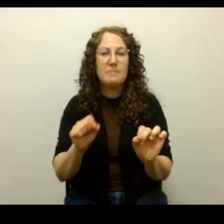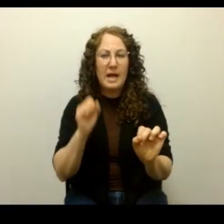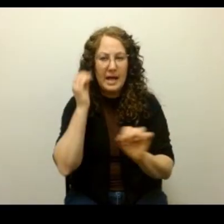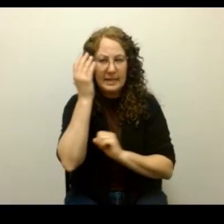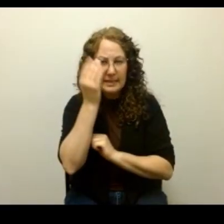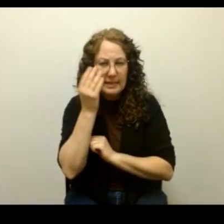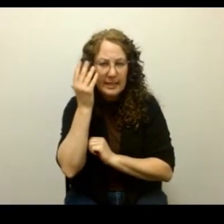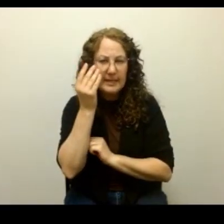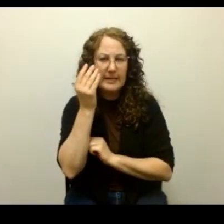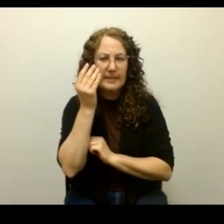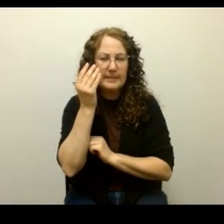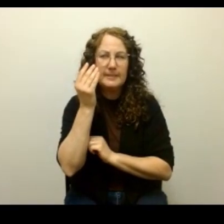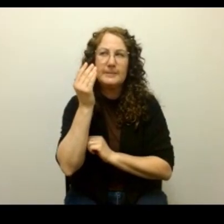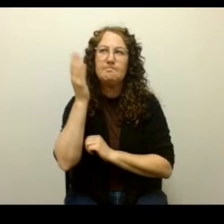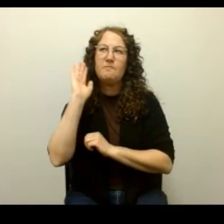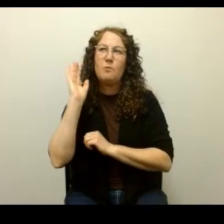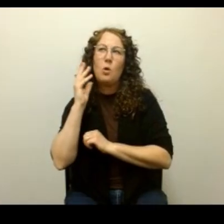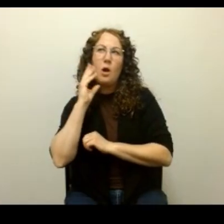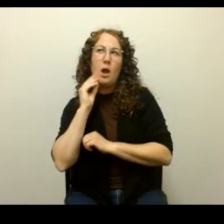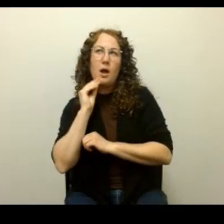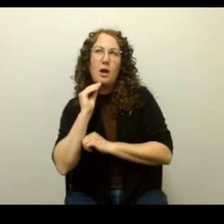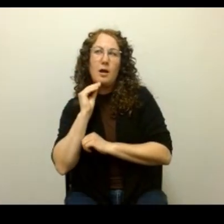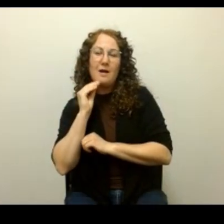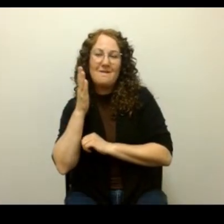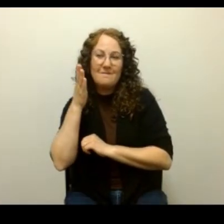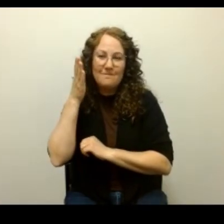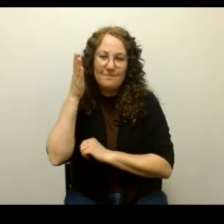well as project for future